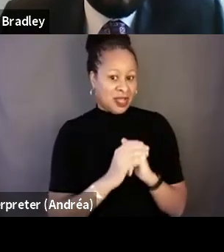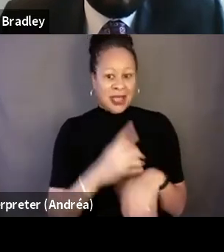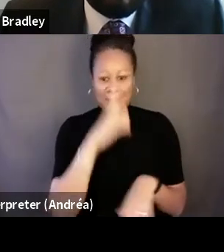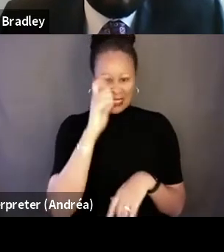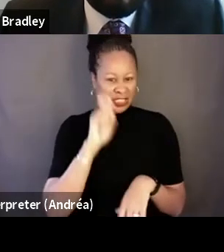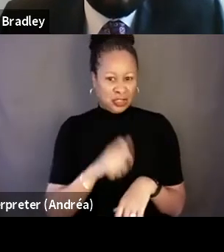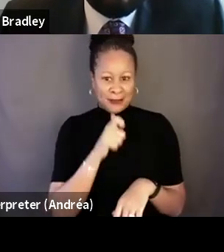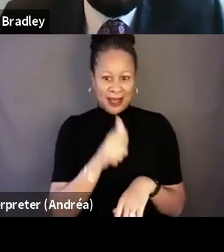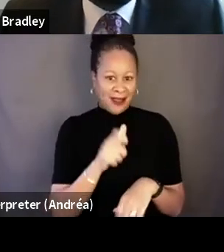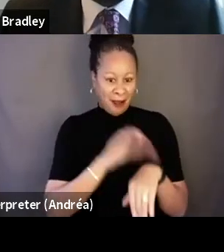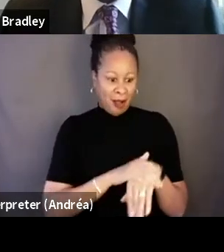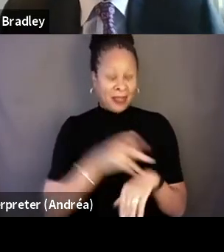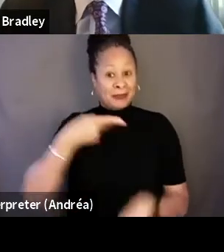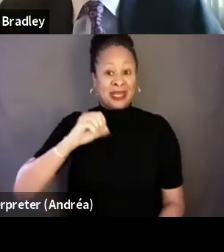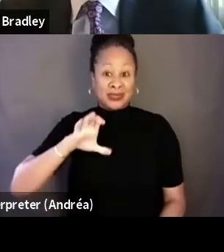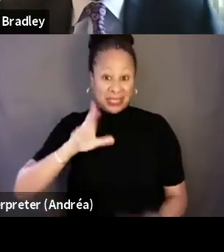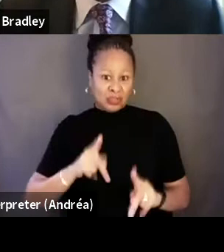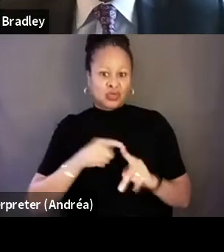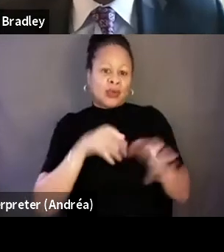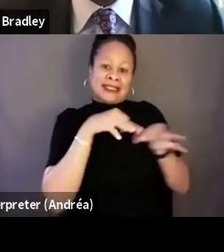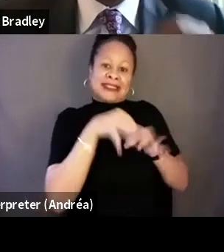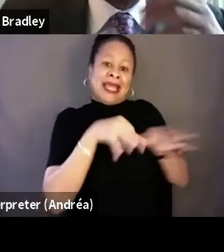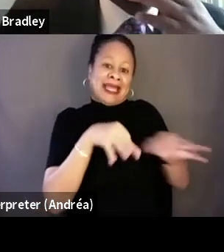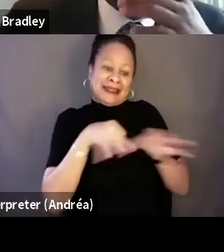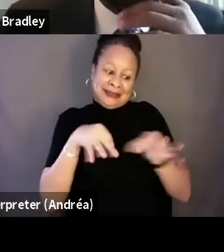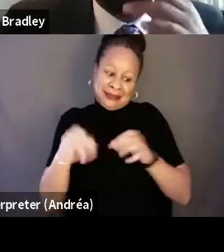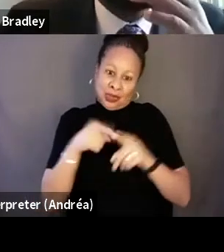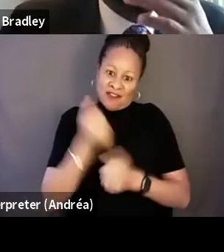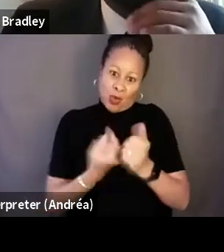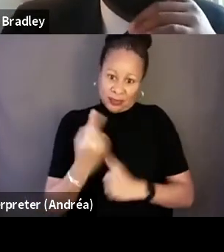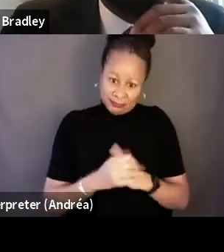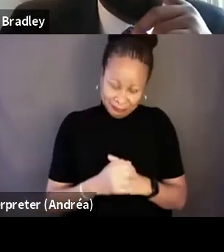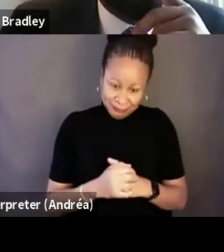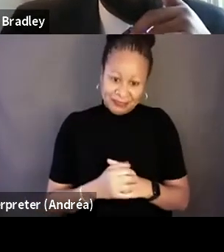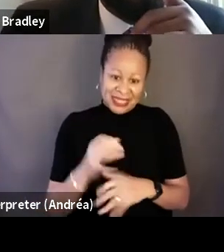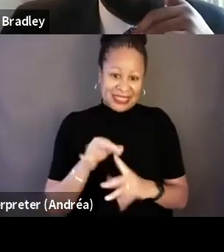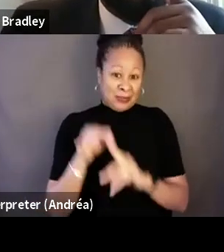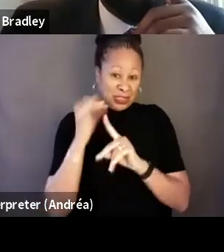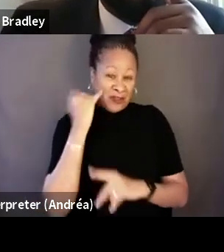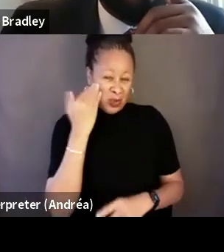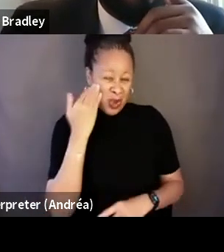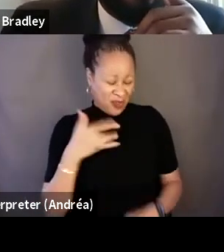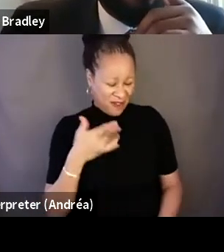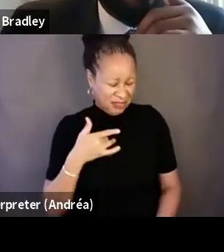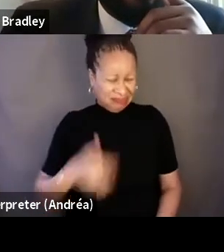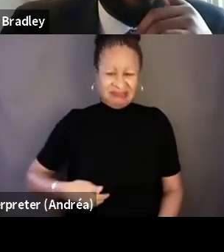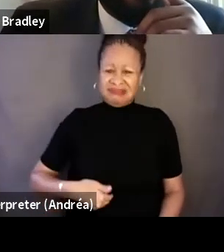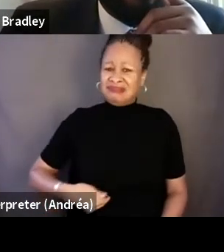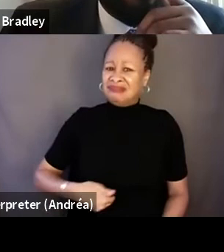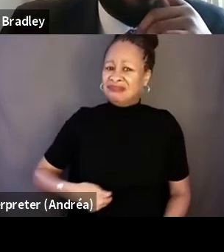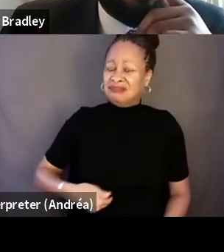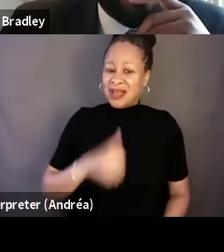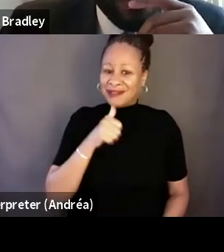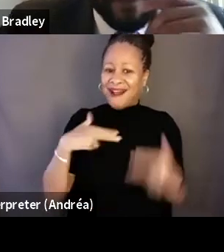be just on the person of color to explain it to everyone, especially if you feel that you are in an